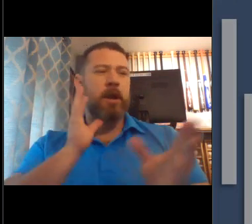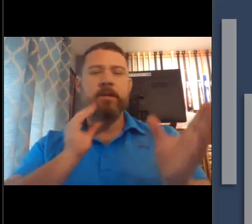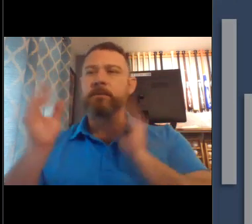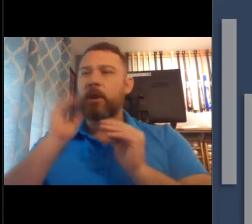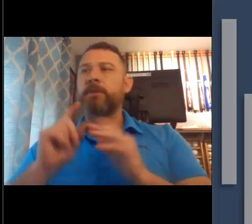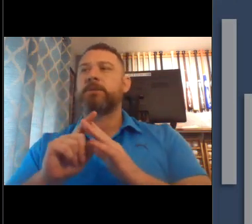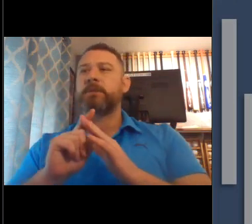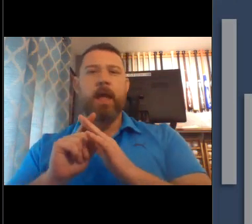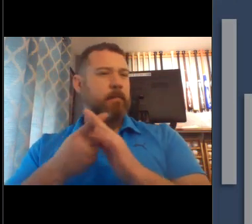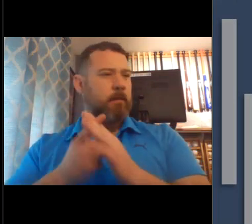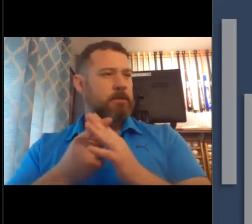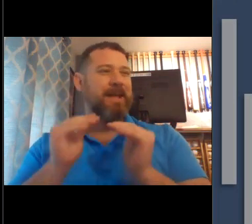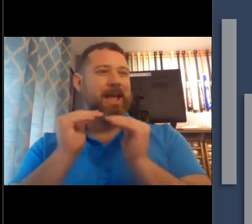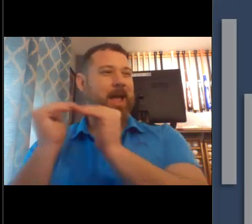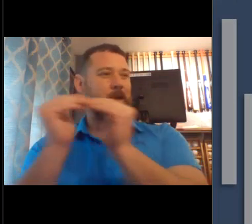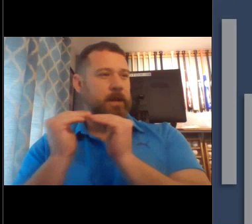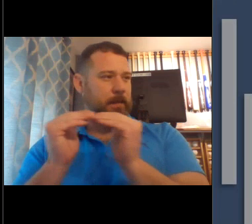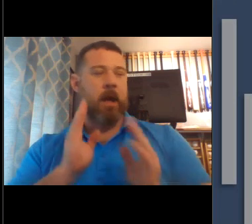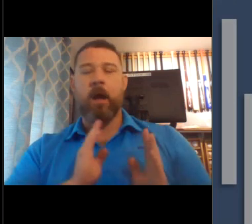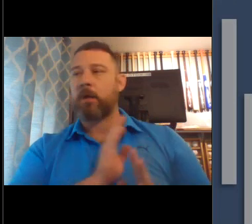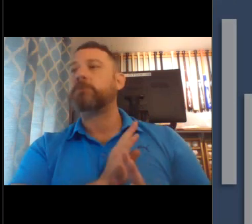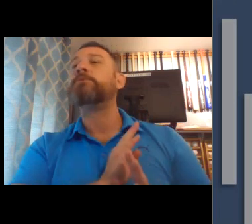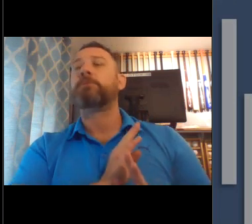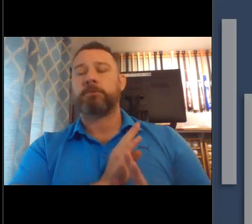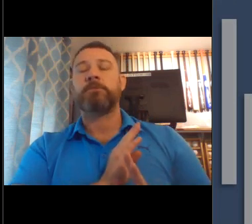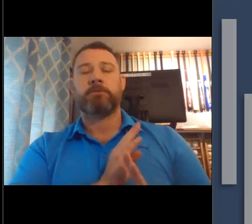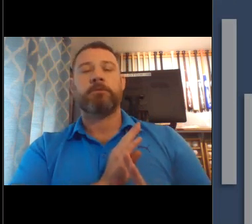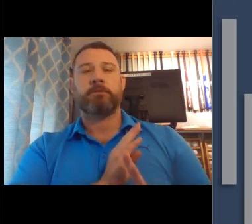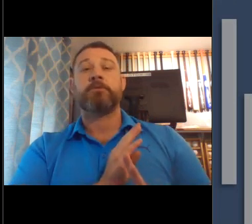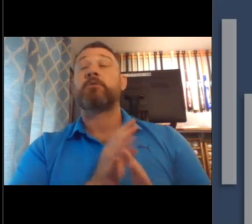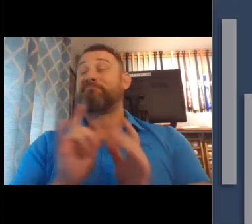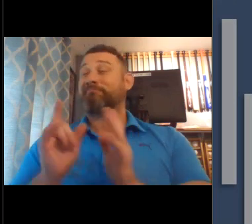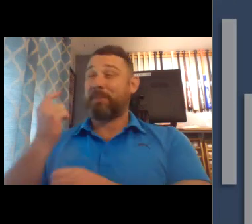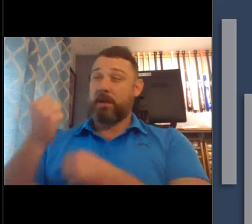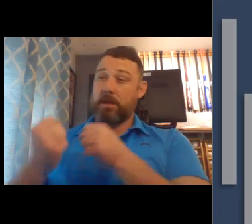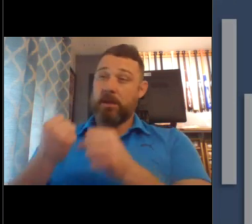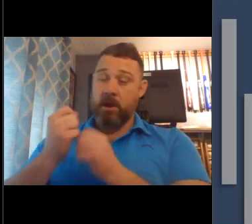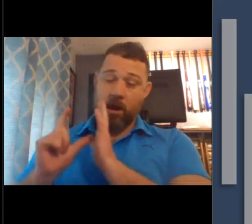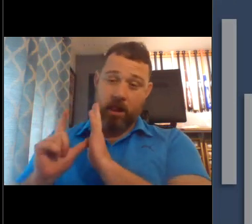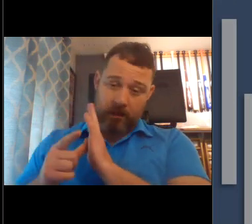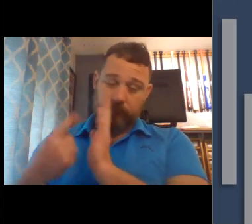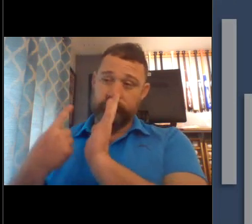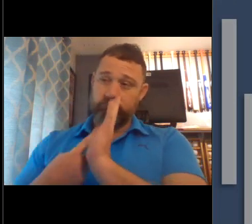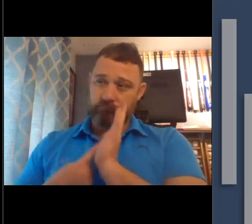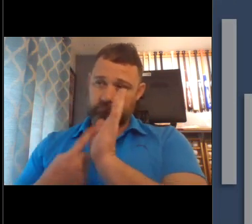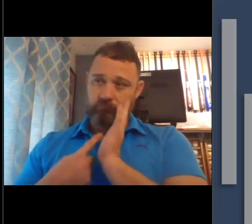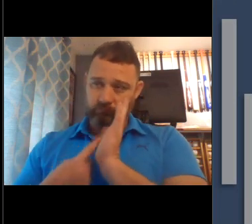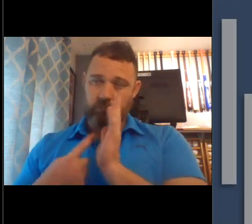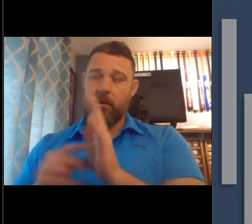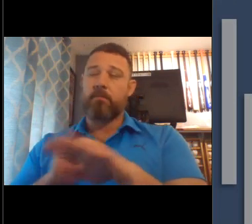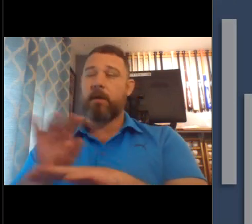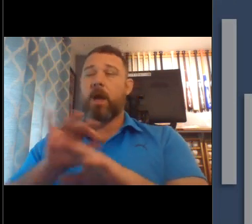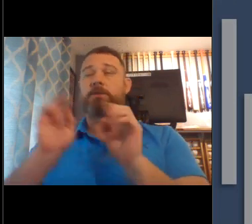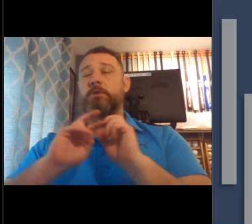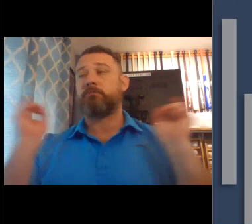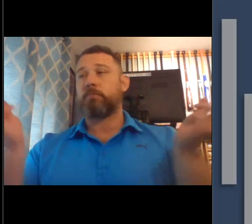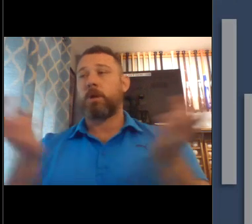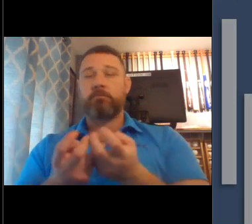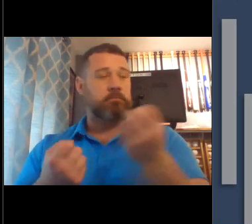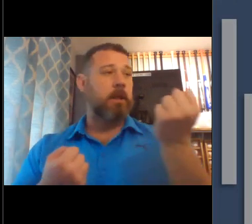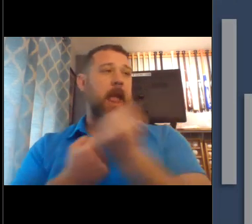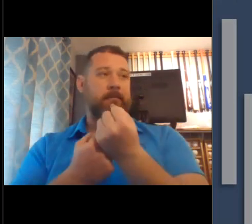implementing equity advisory bodies. A year later, after many fruitful discussions with our Equity Advisory Roundtable, advocates, and members